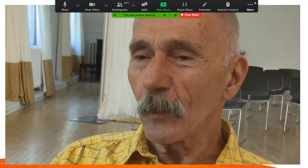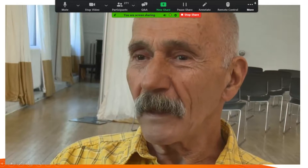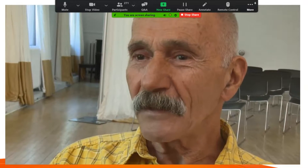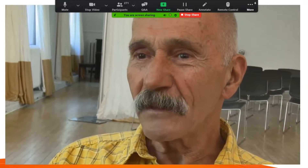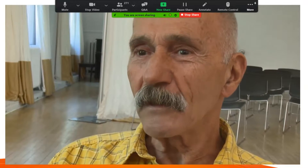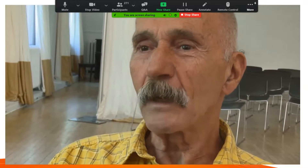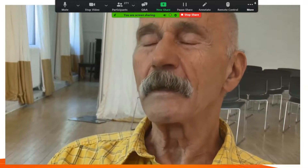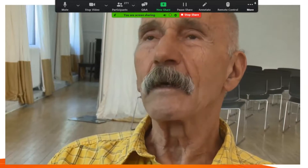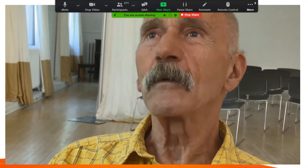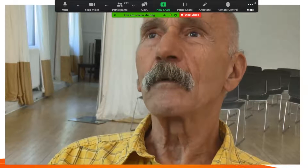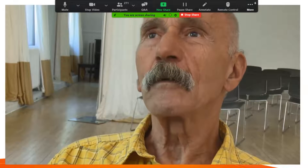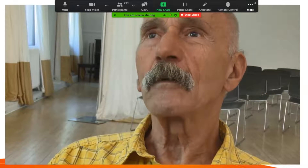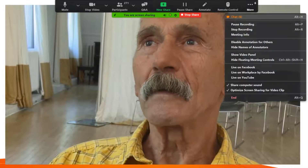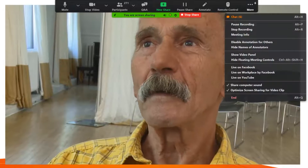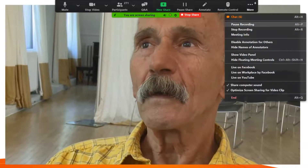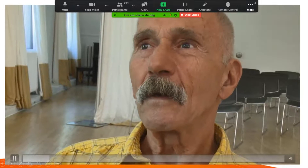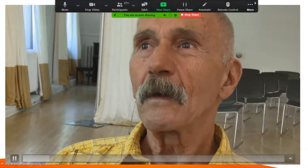And the way I see it right now,